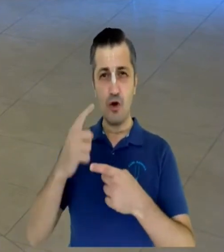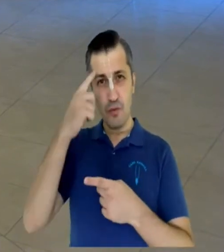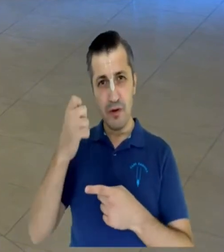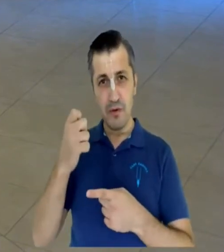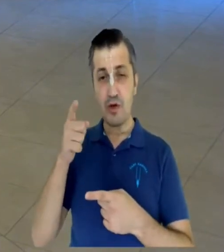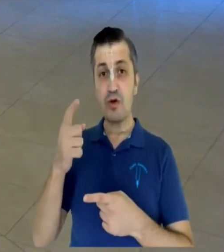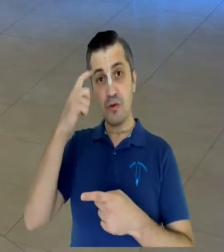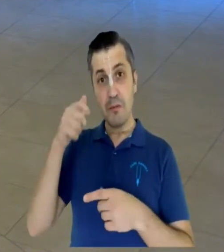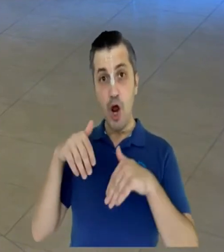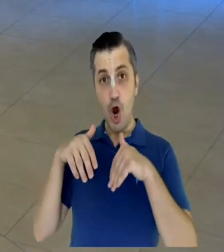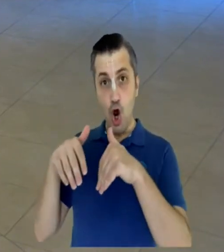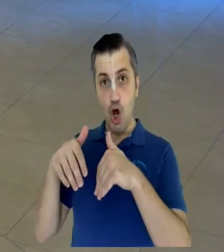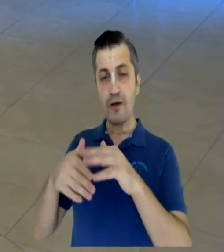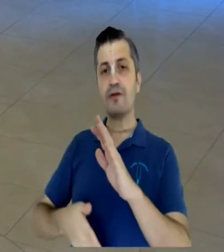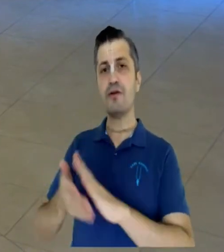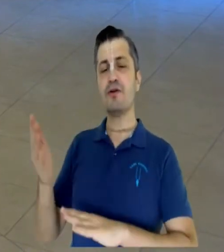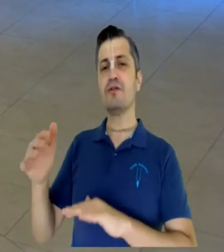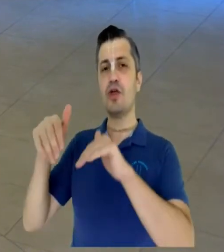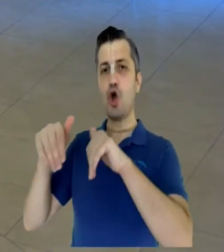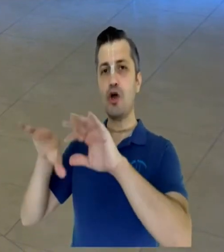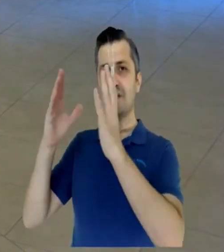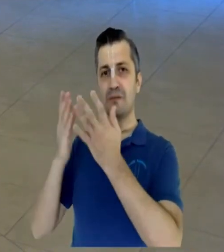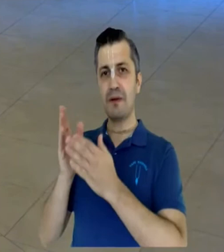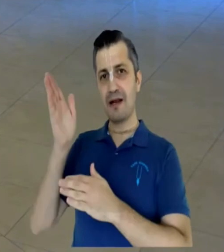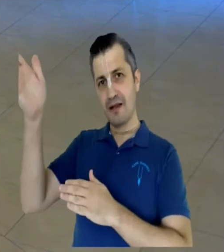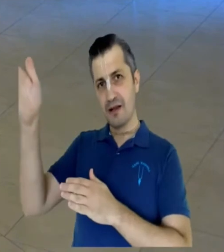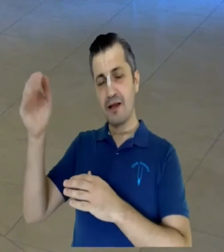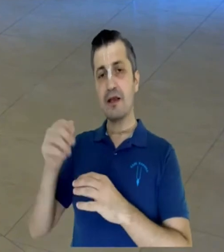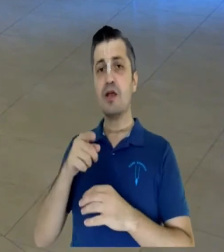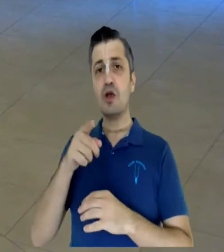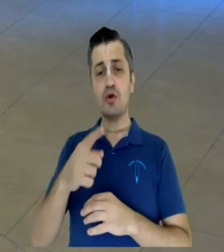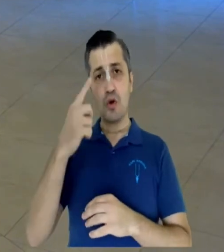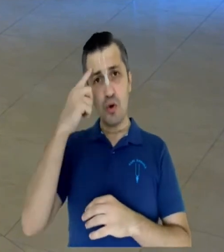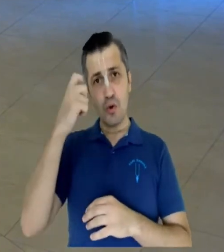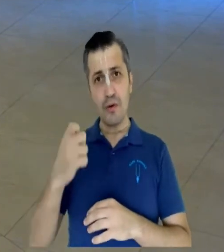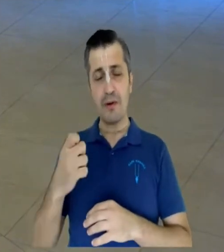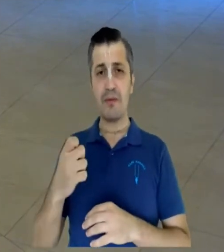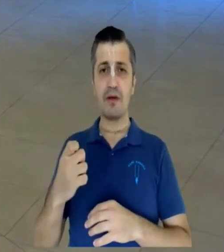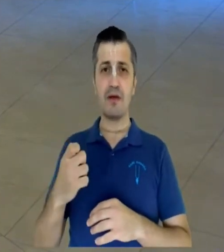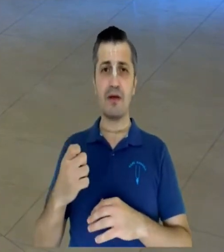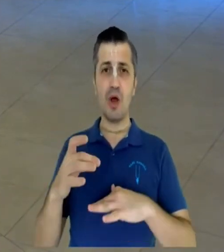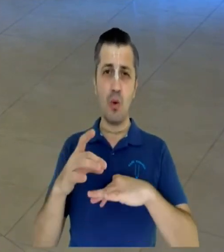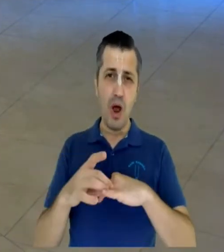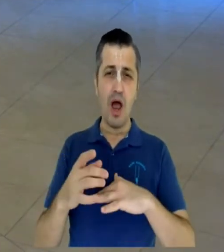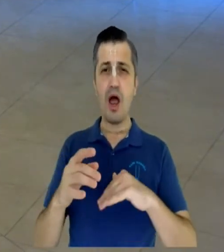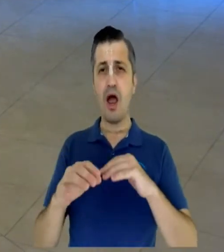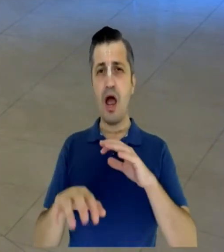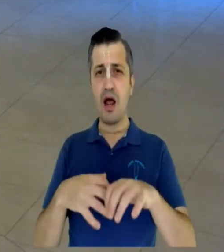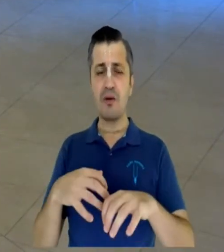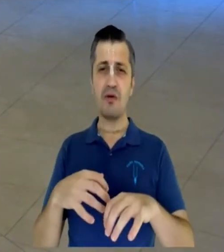to transcend and go back home, what we call back to Godhead, which is the abode of Lord Shri